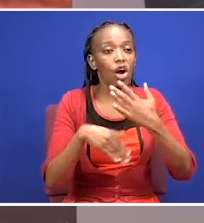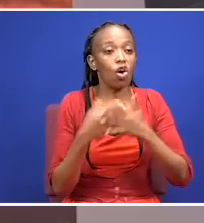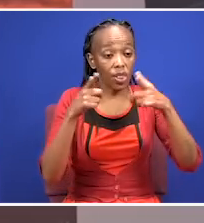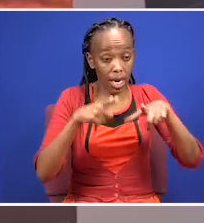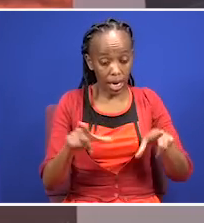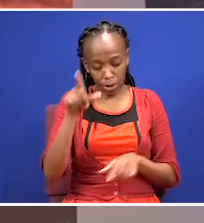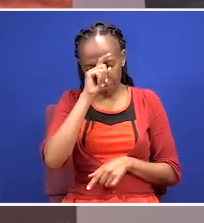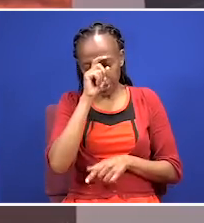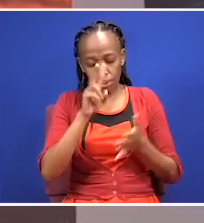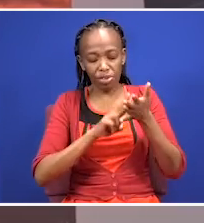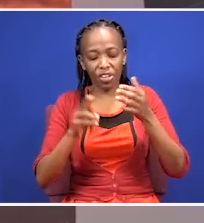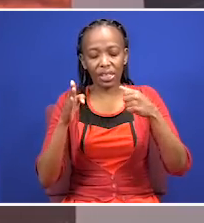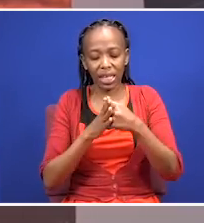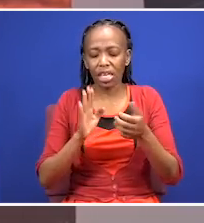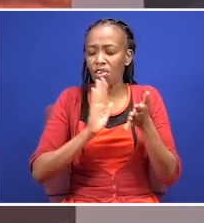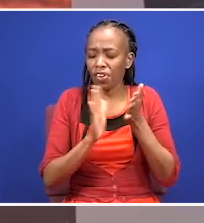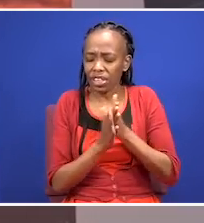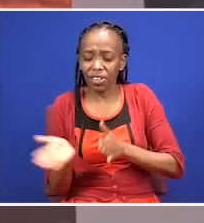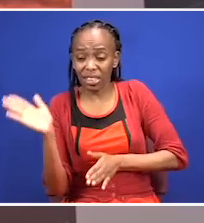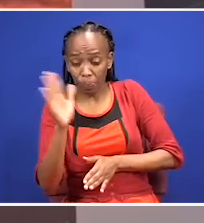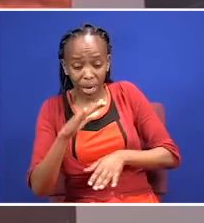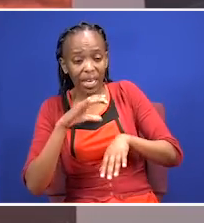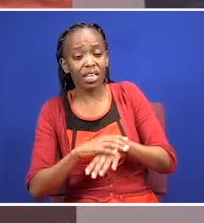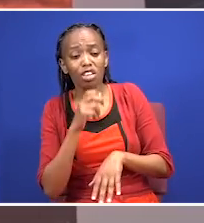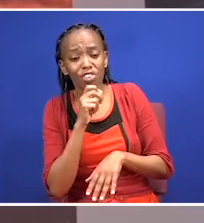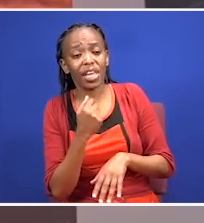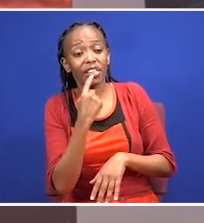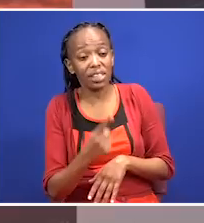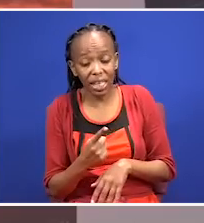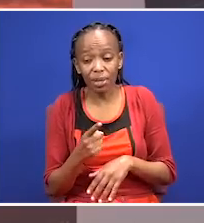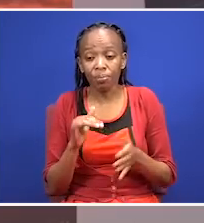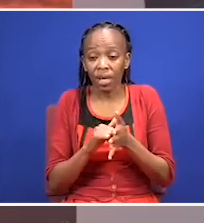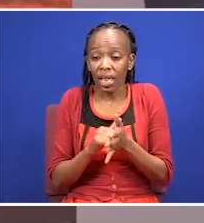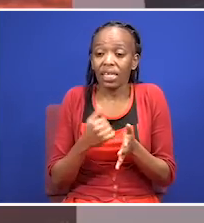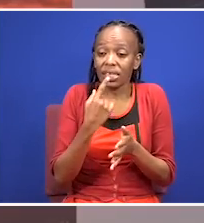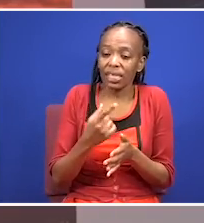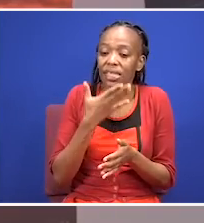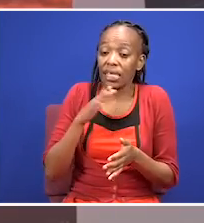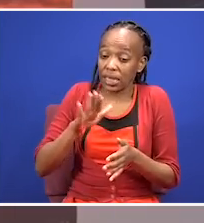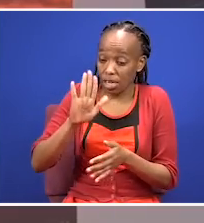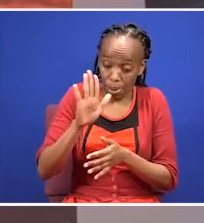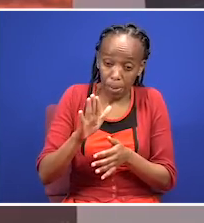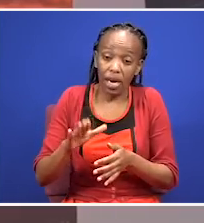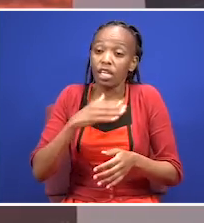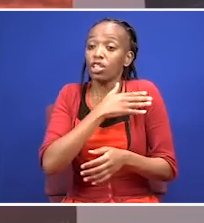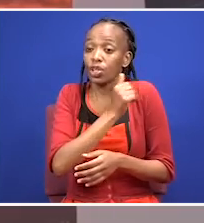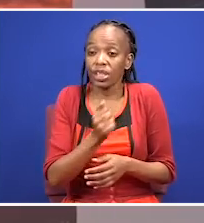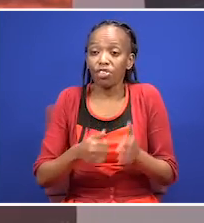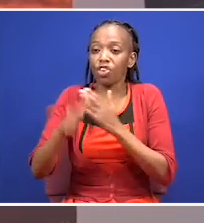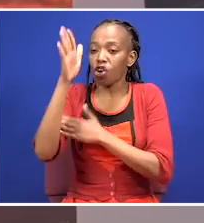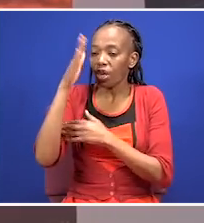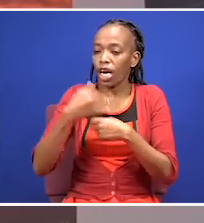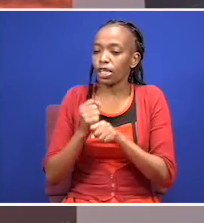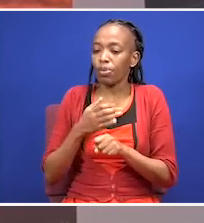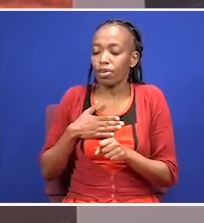the land of egypt vasana in hurry and go up to my father and say to him thus says your son joseph god